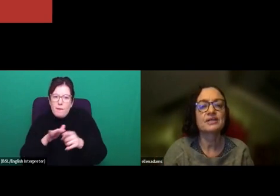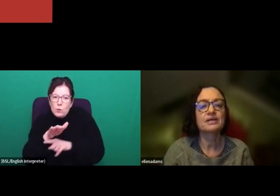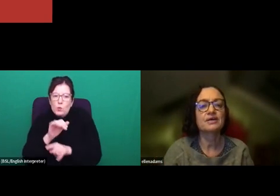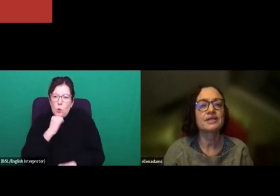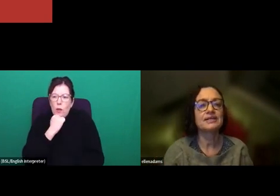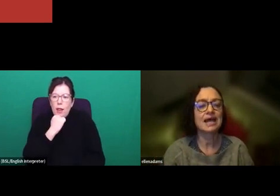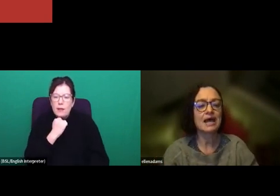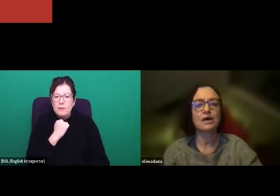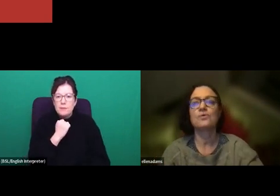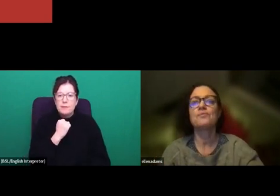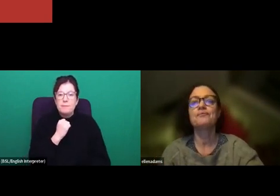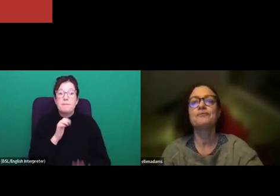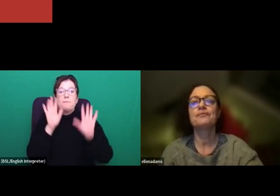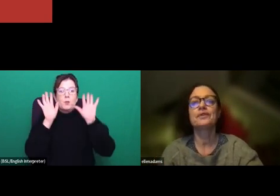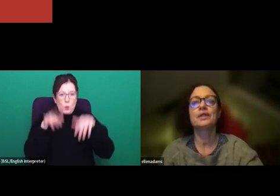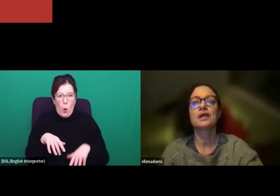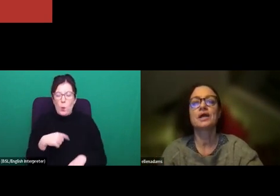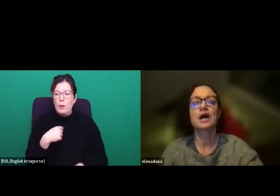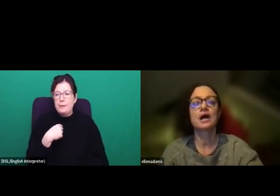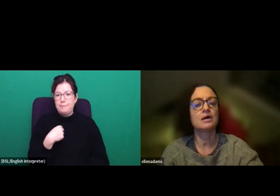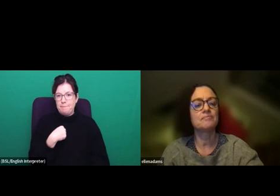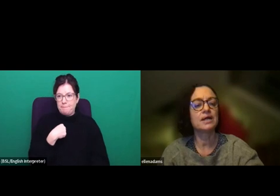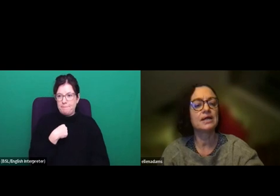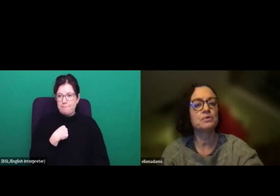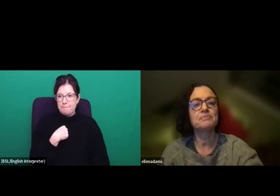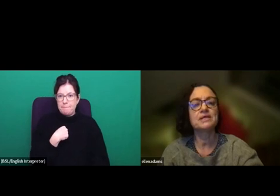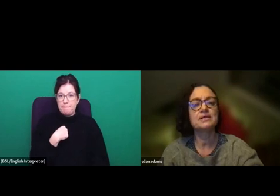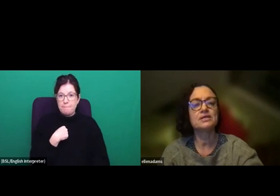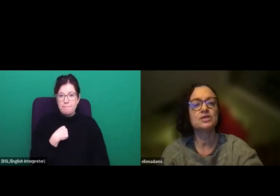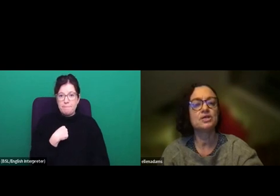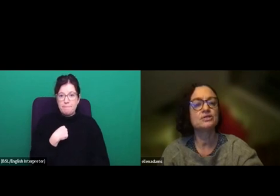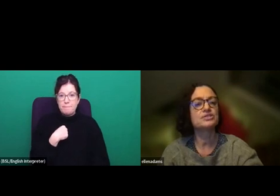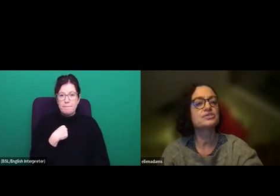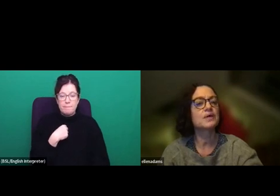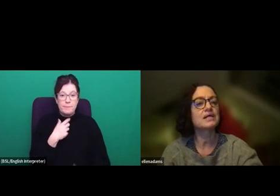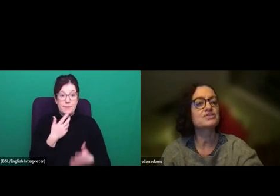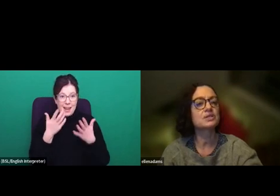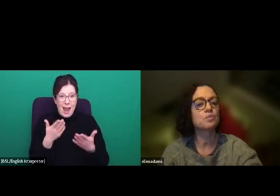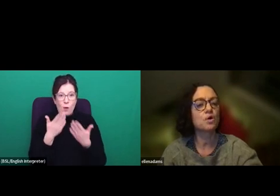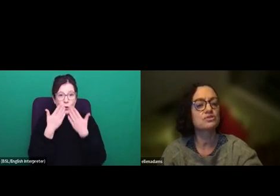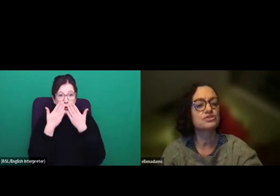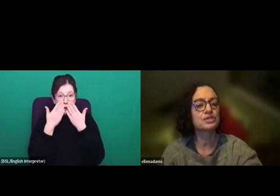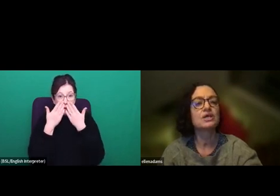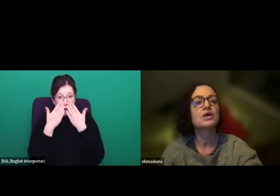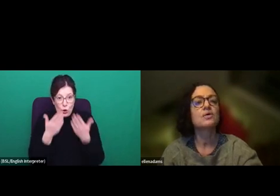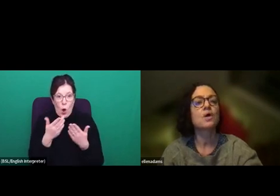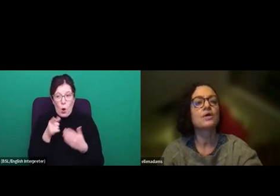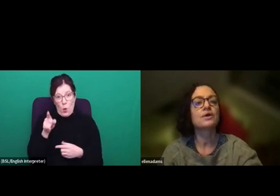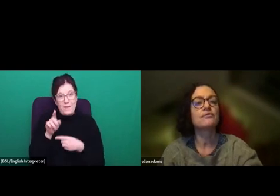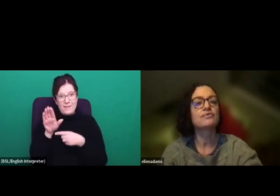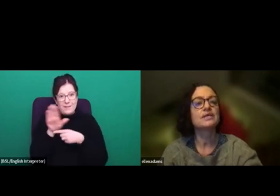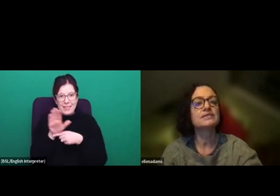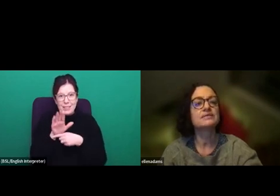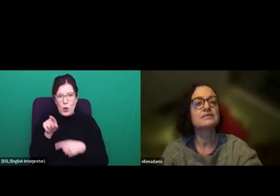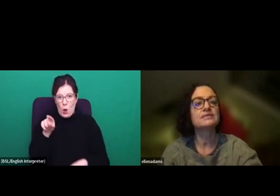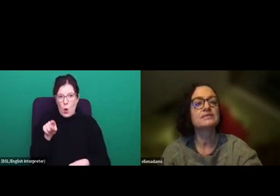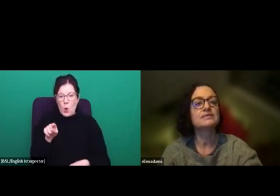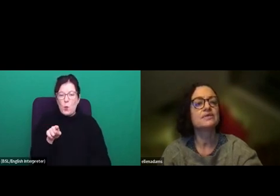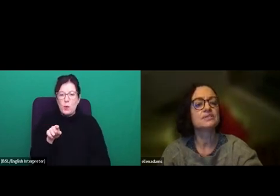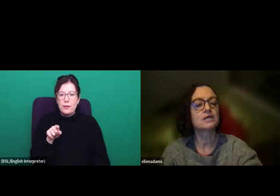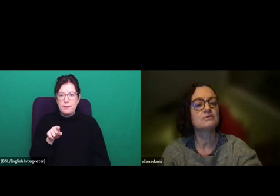But I think now it would be good to actually watch one of